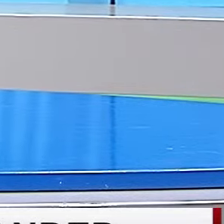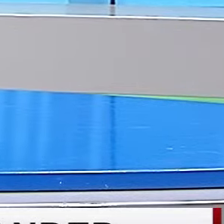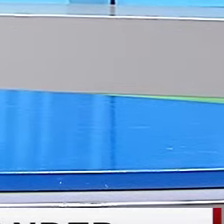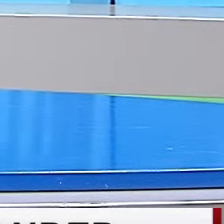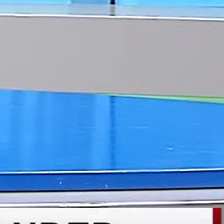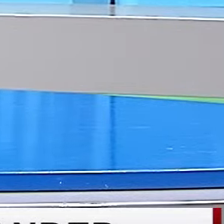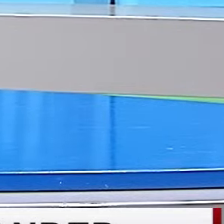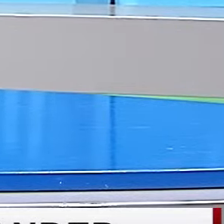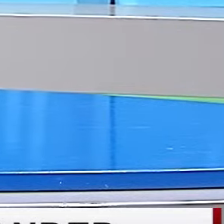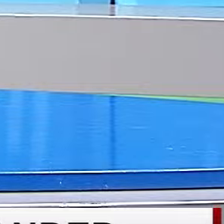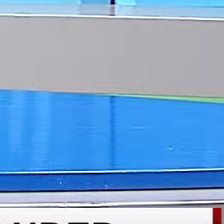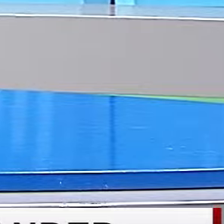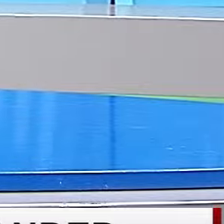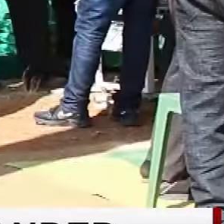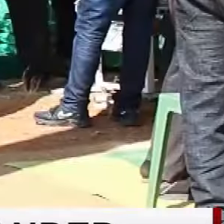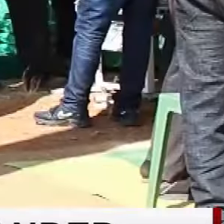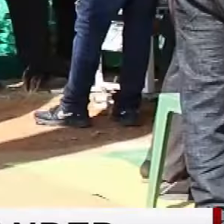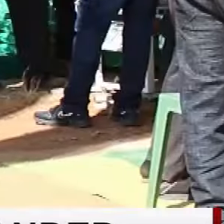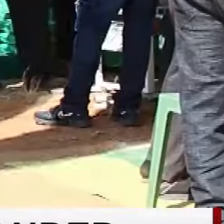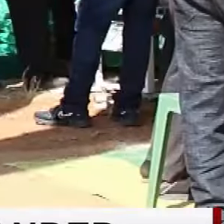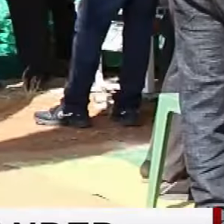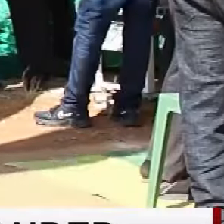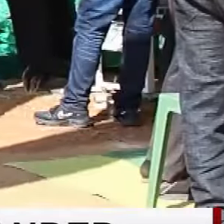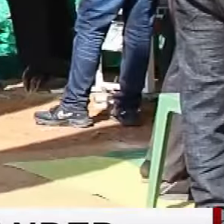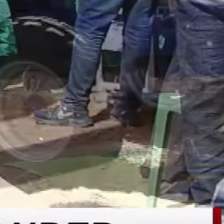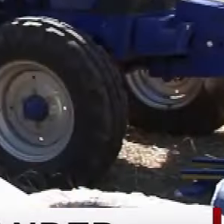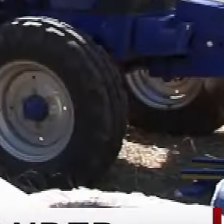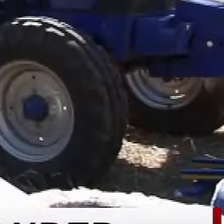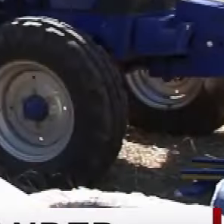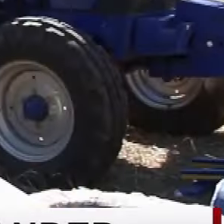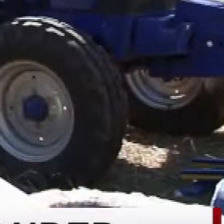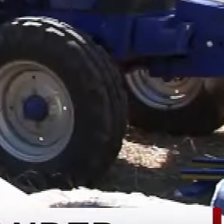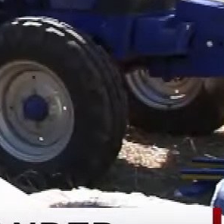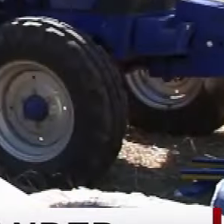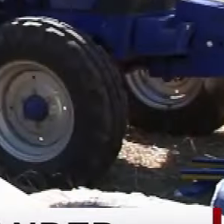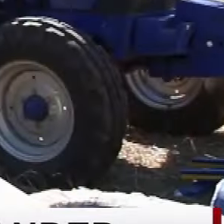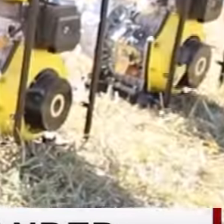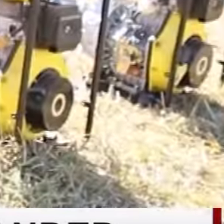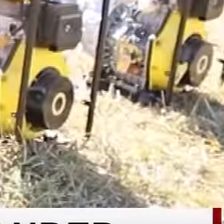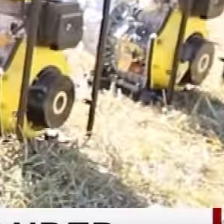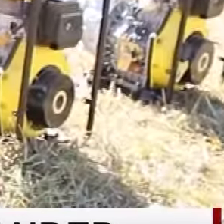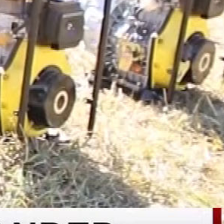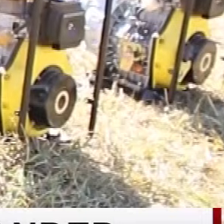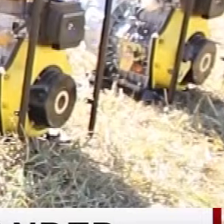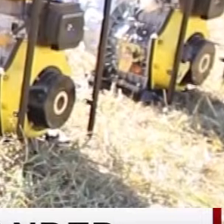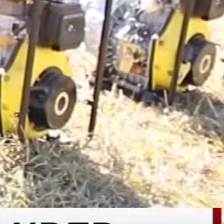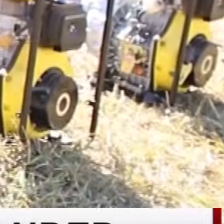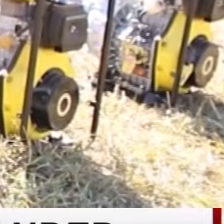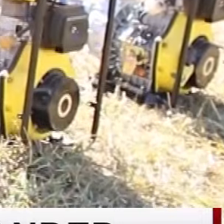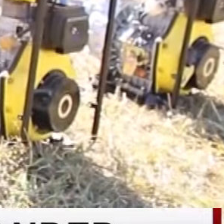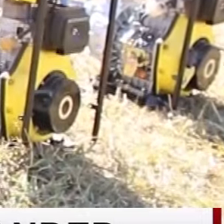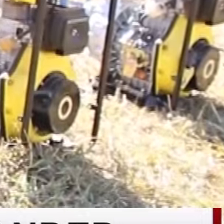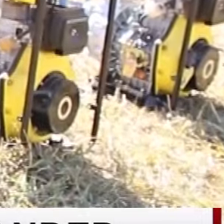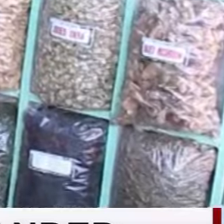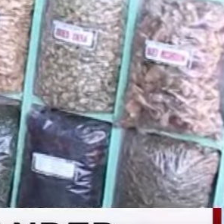district. Details in the following report. Mumbwa District Agriculture and Commercial Show has showcased farming